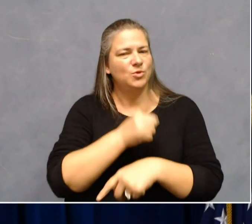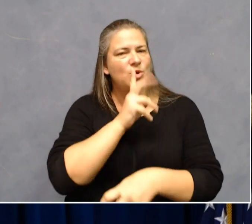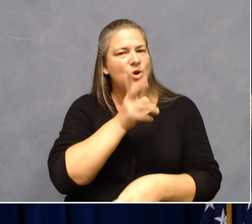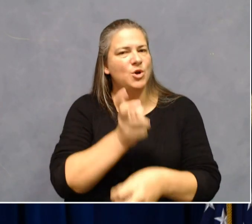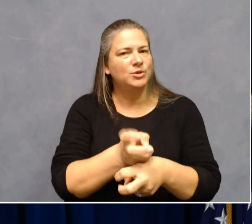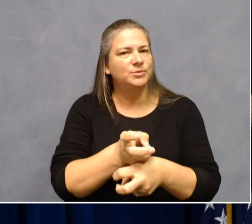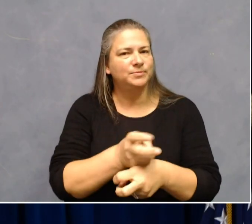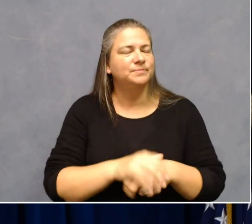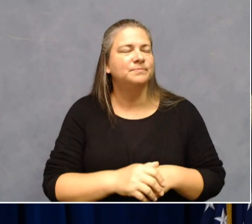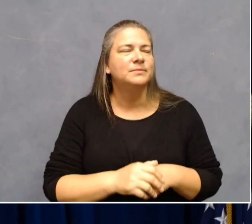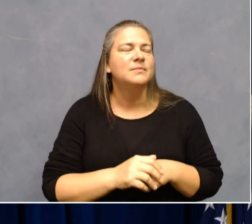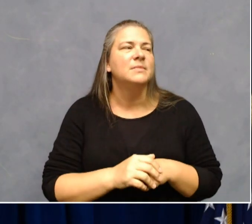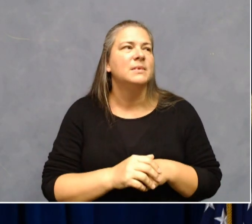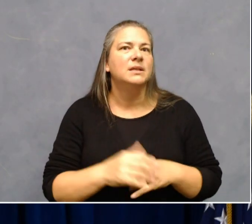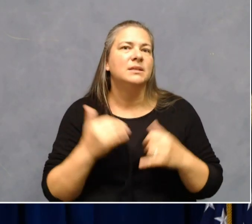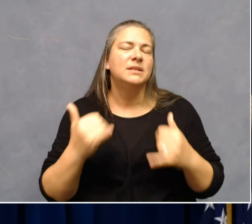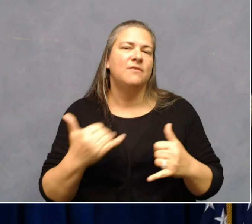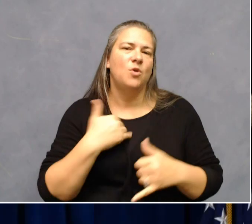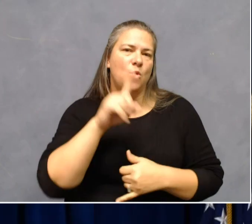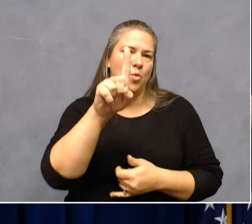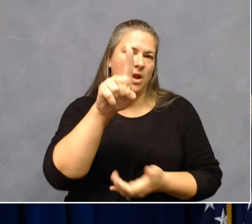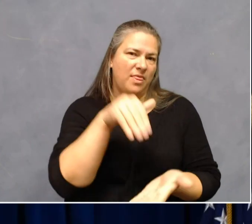So today we have